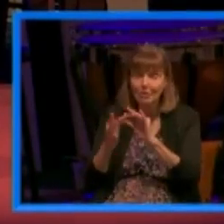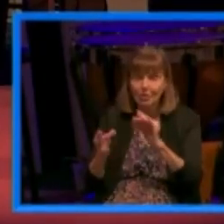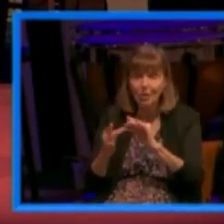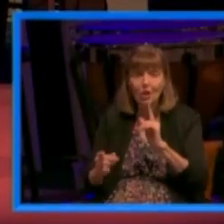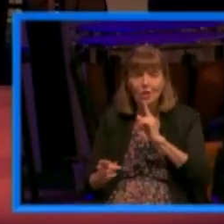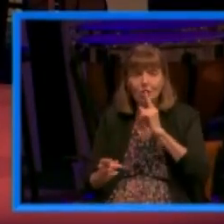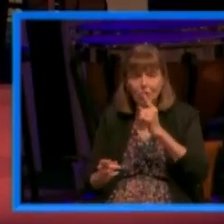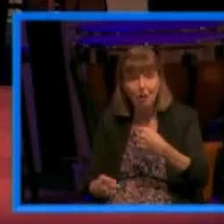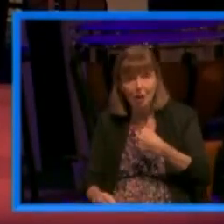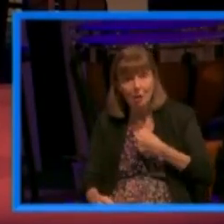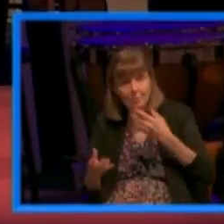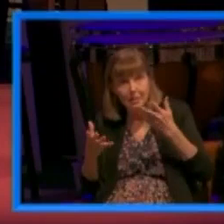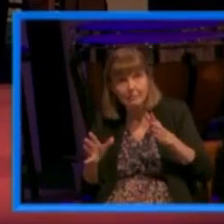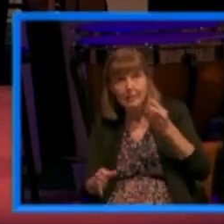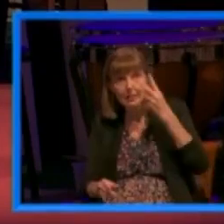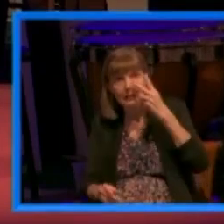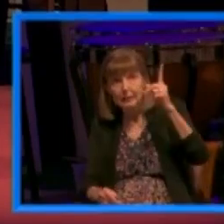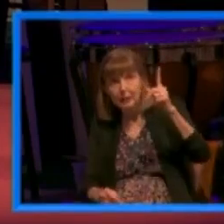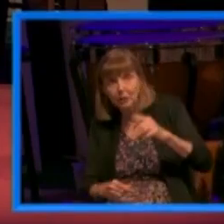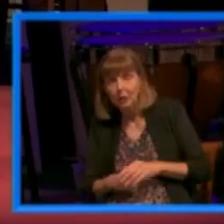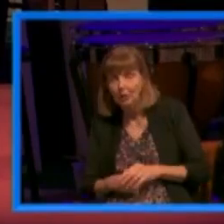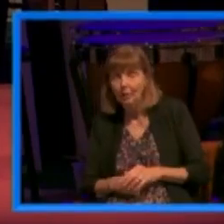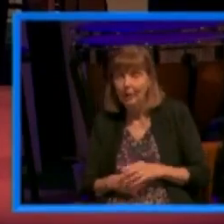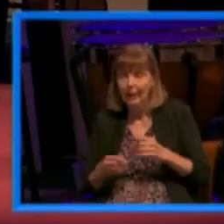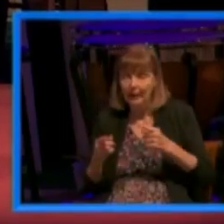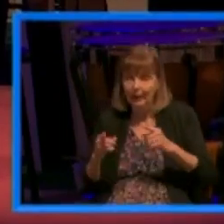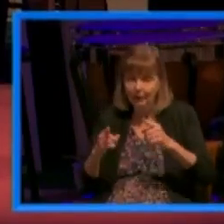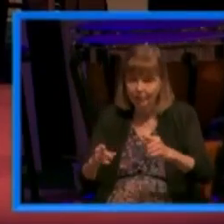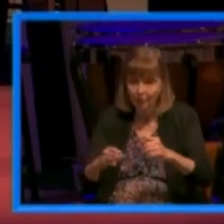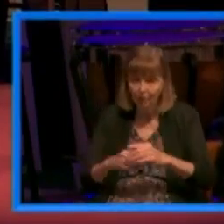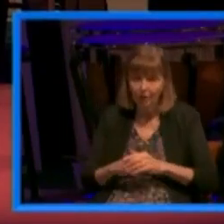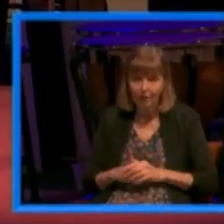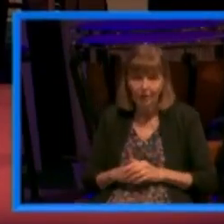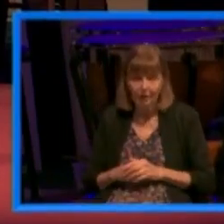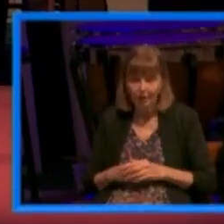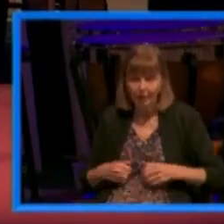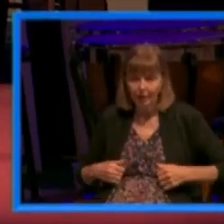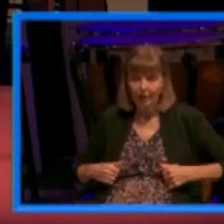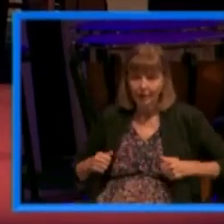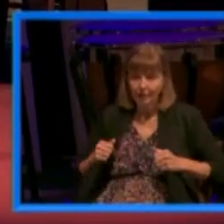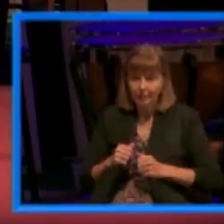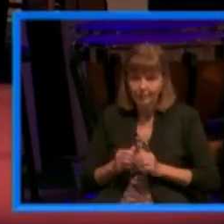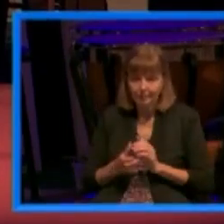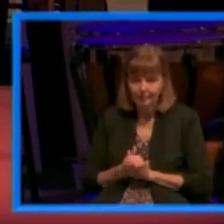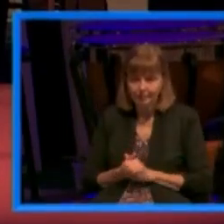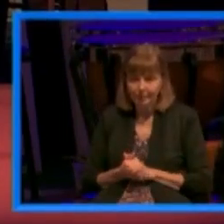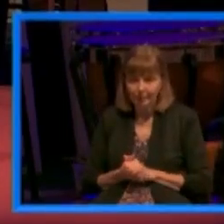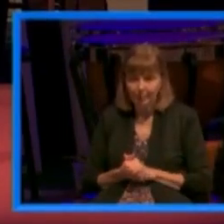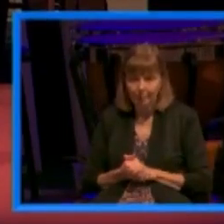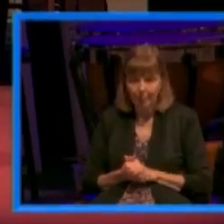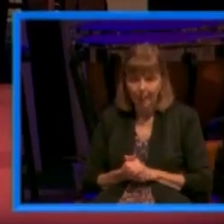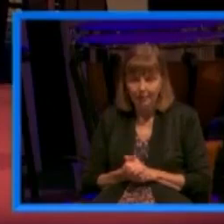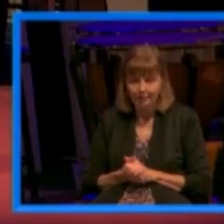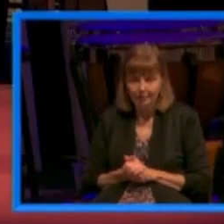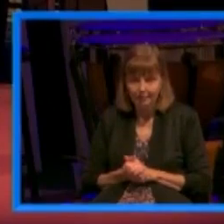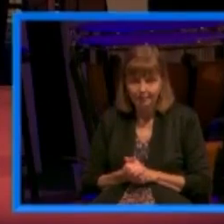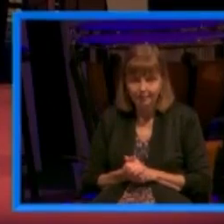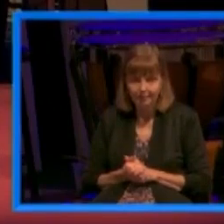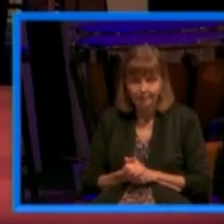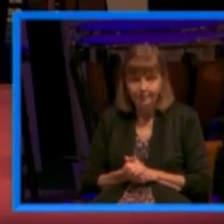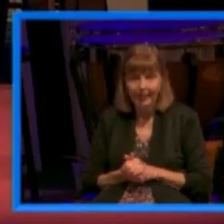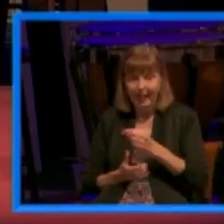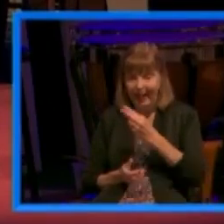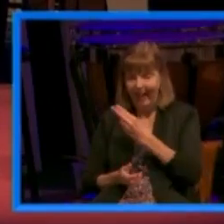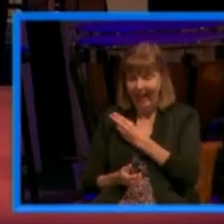seen you. Therefore, this is called Ber Laha, La Roha, and it's between Kadesh and Bered. And Hagar